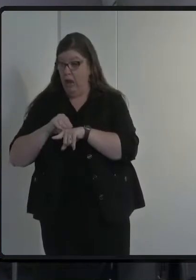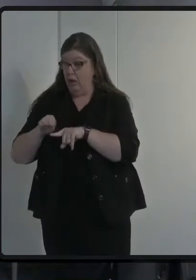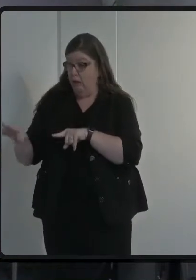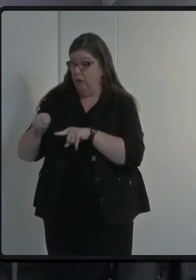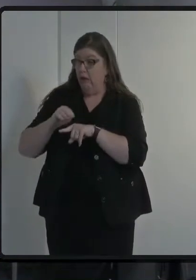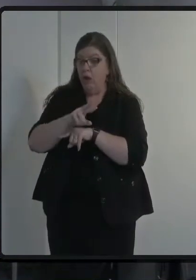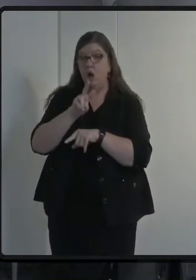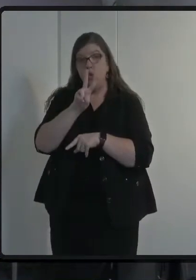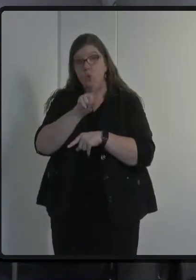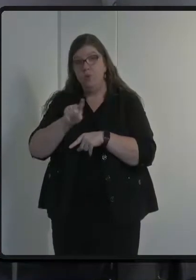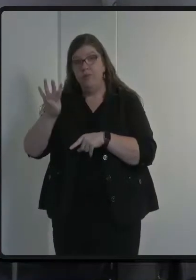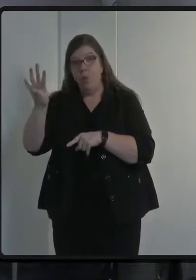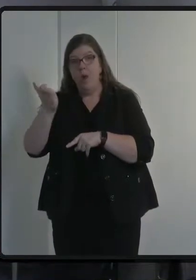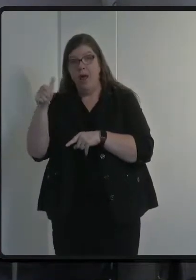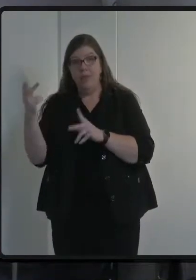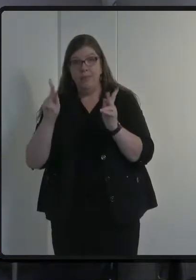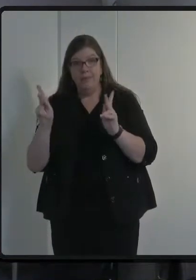people.